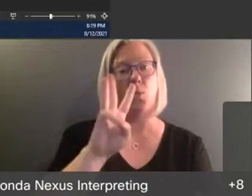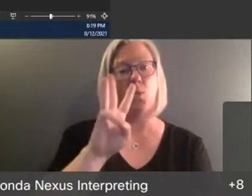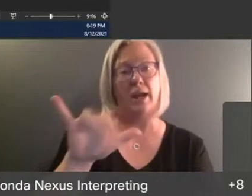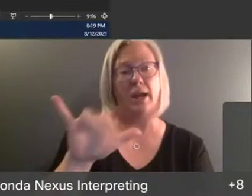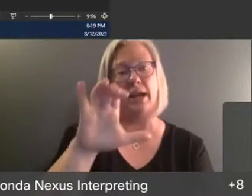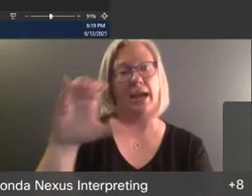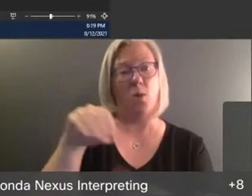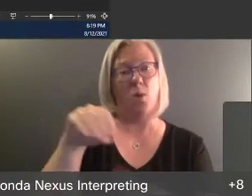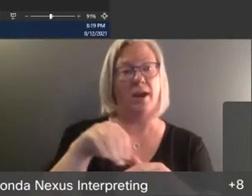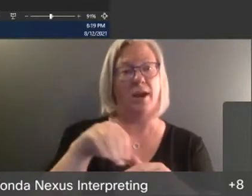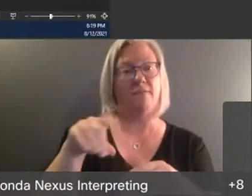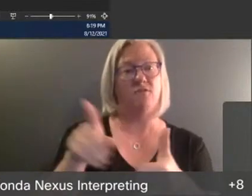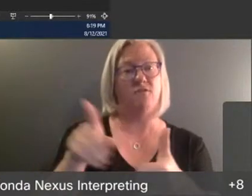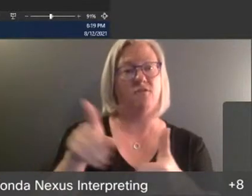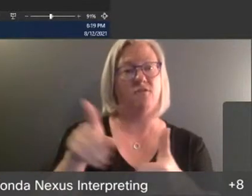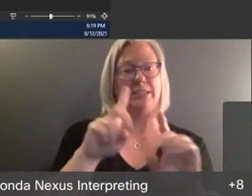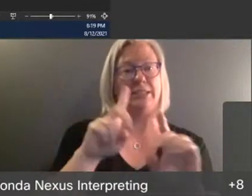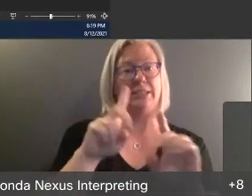District.